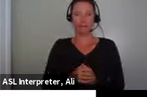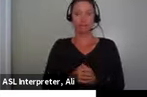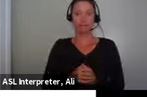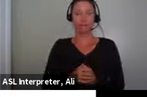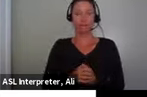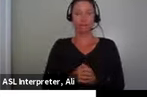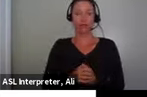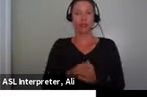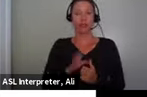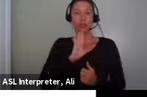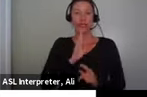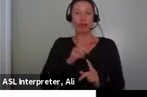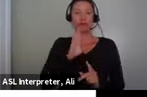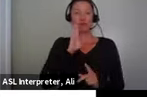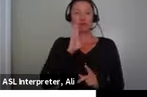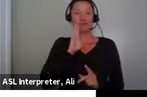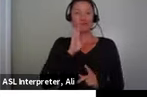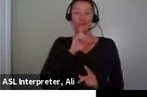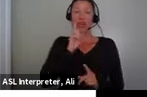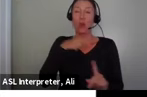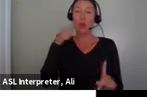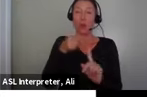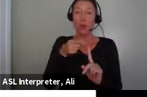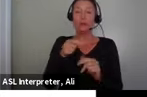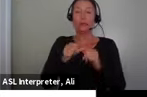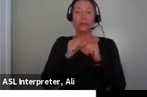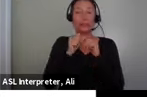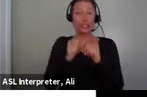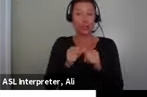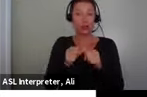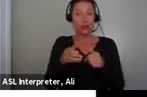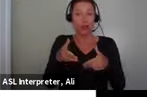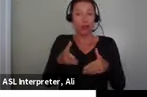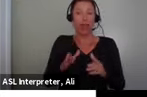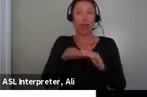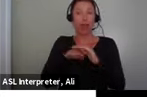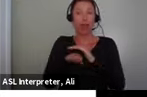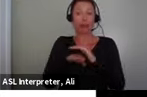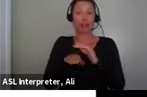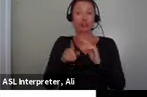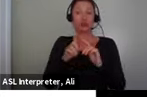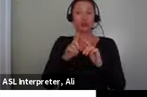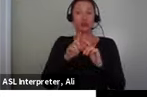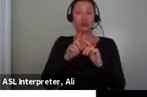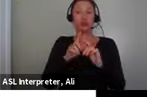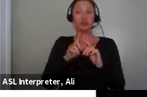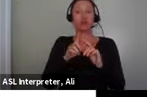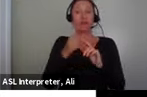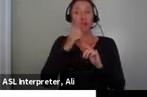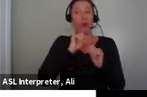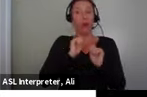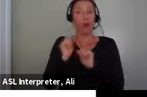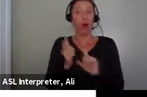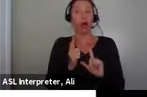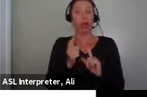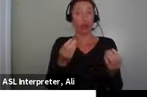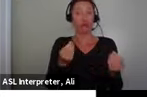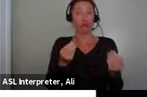So the intent is to, you know, is to continue to allow access to your to the various properties, and there shouldn't be